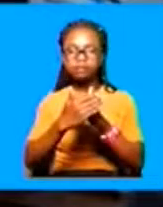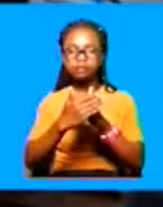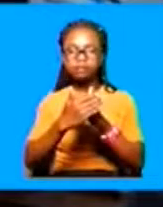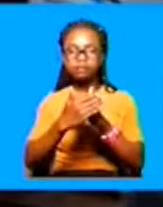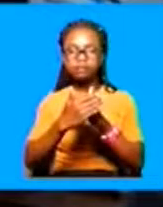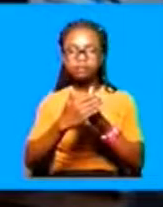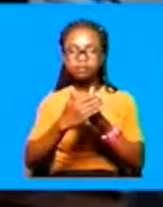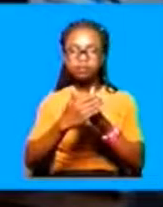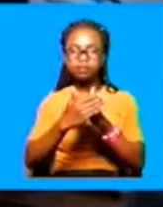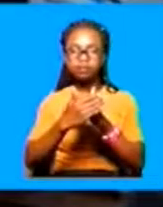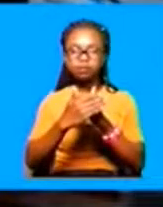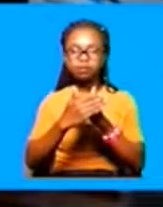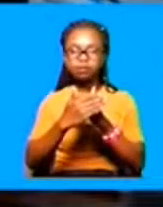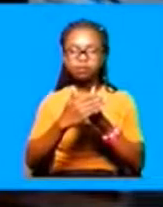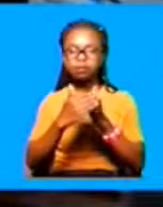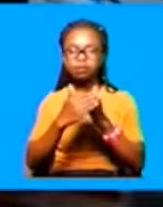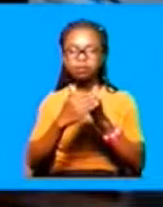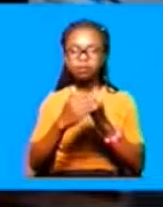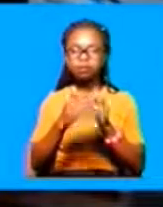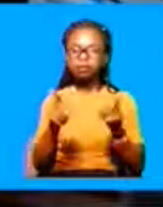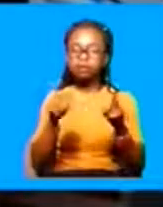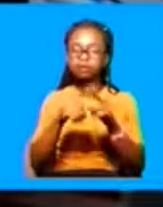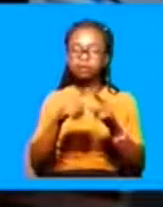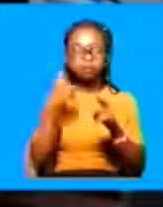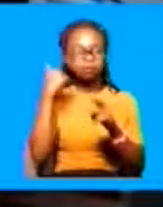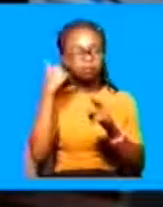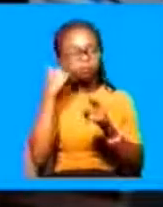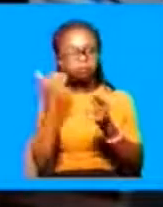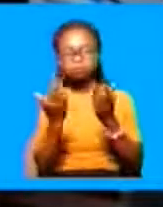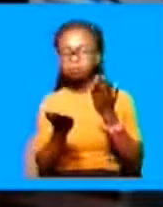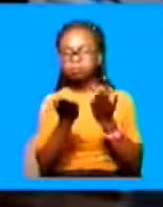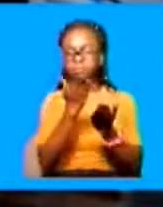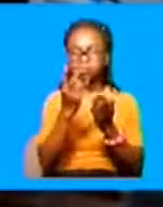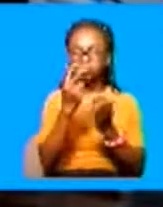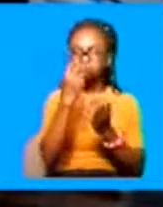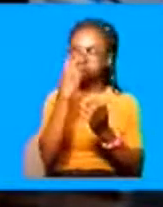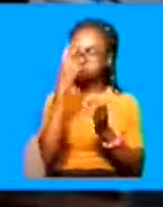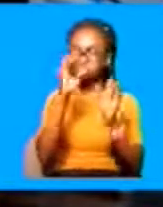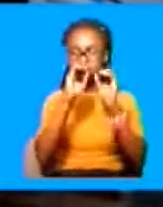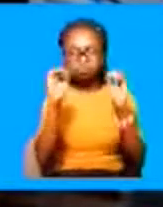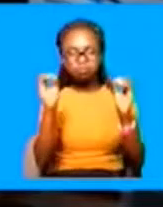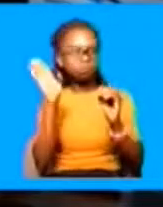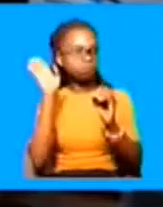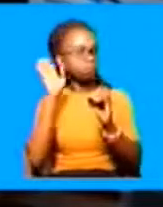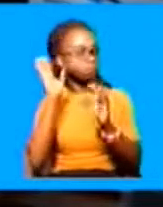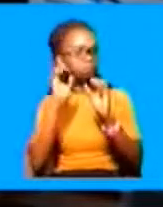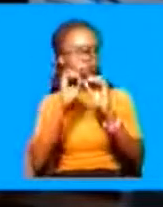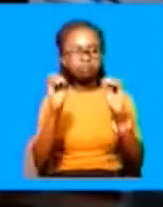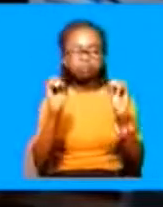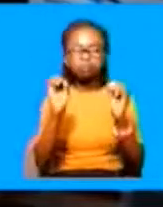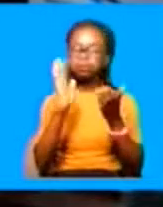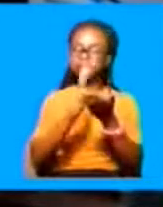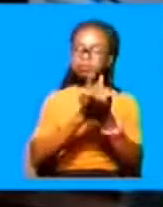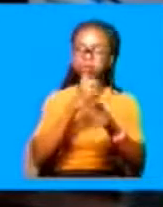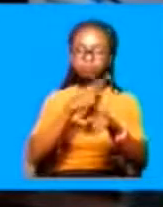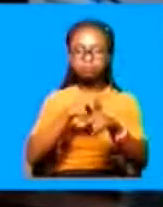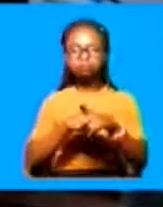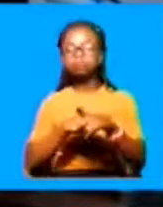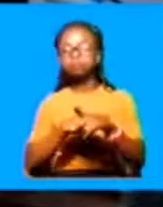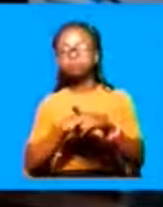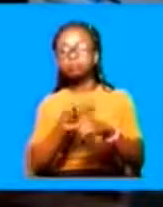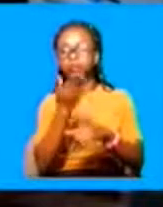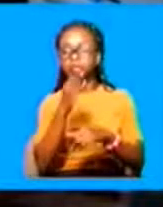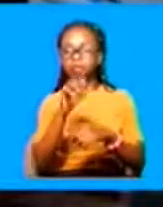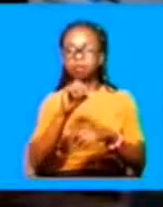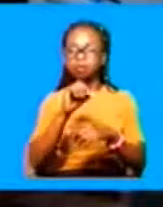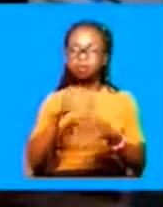ma meningitis orumo, yudo ka ok onen maber, samoro ok owinj maber, to samoro yudo ka magi